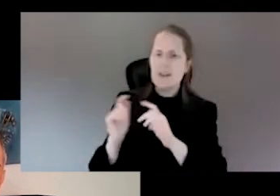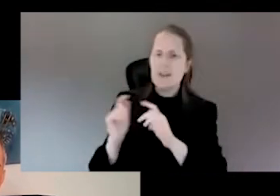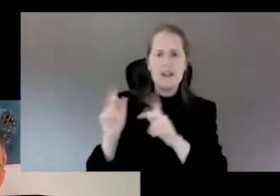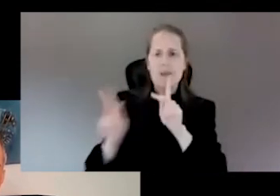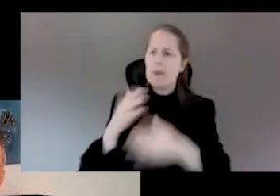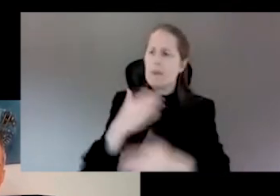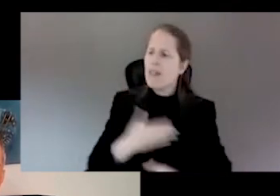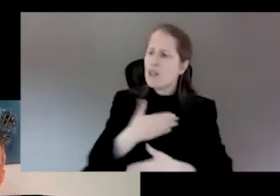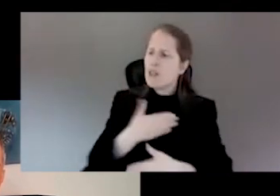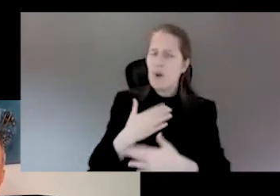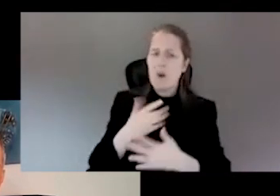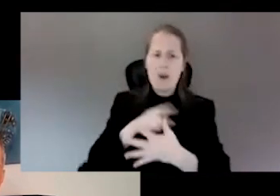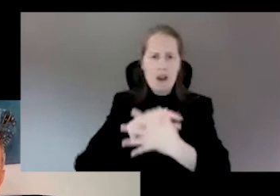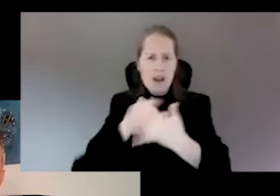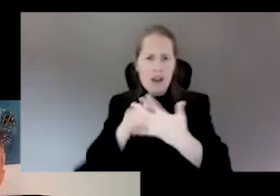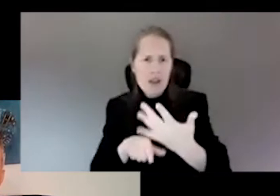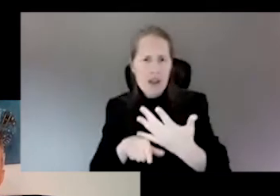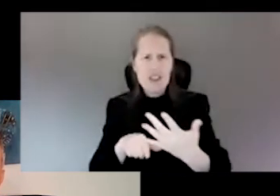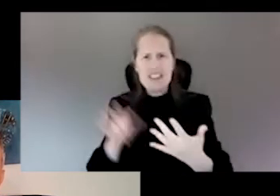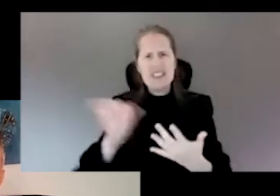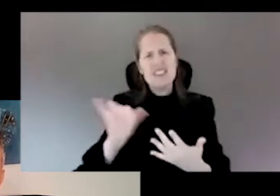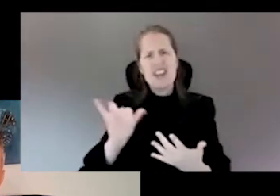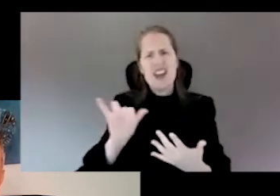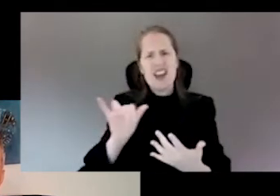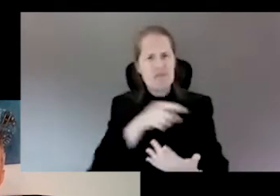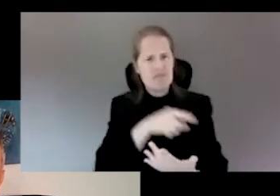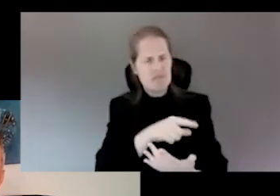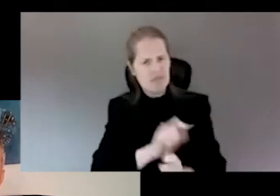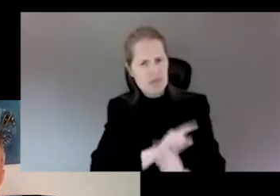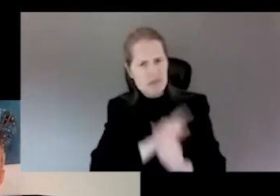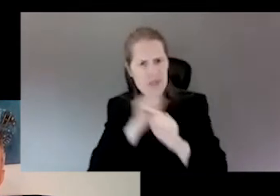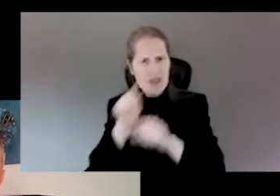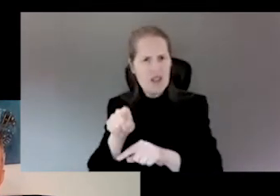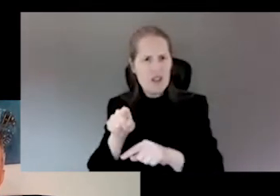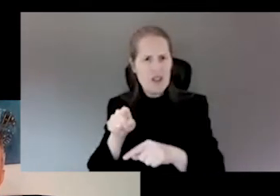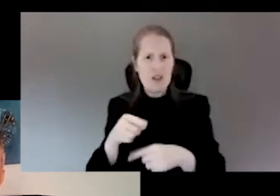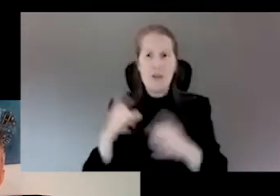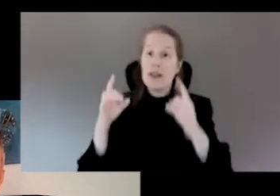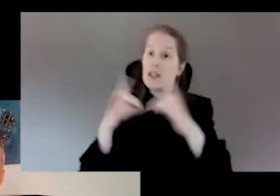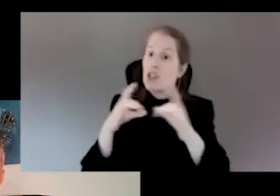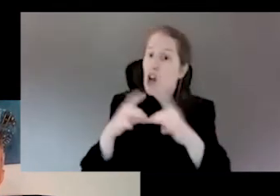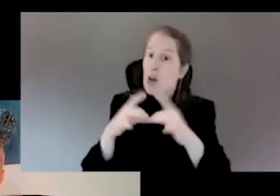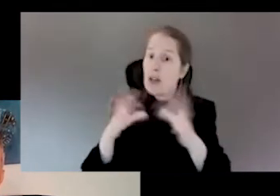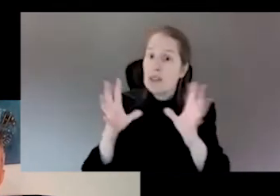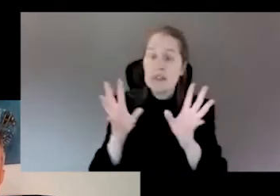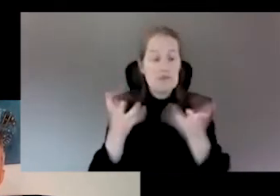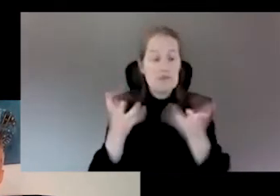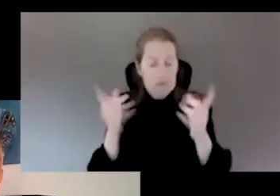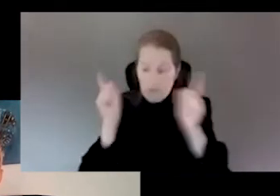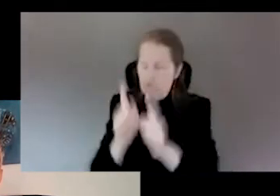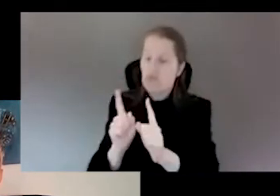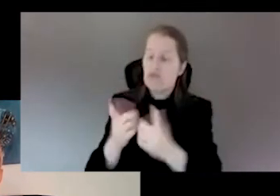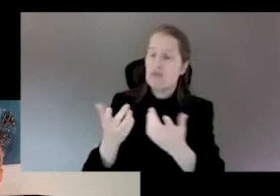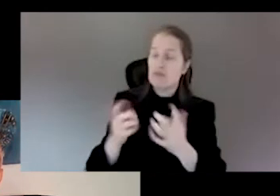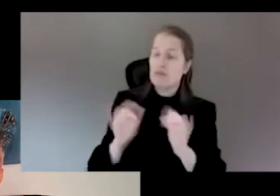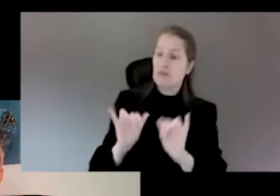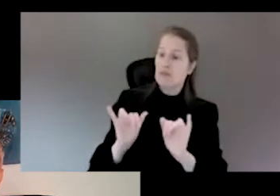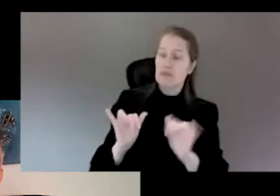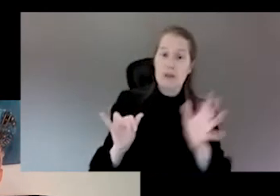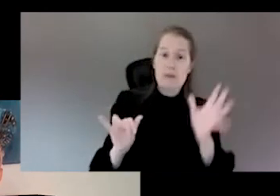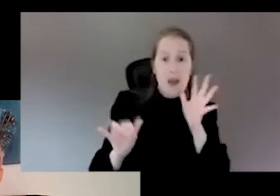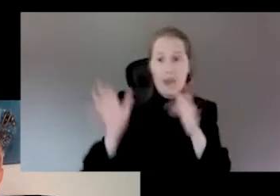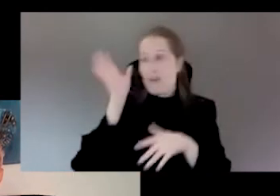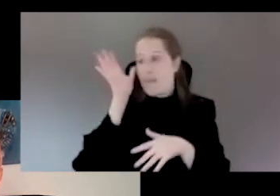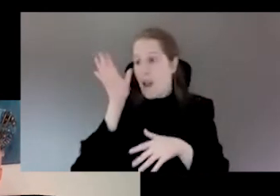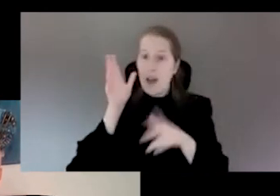smoothie. So why not go into a meeting at the Starbucks with a person who had a disability and the mother and the father